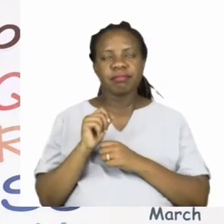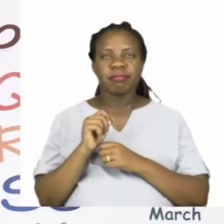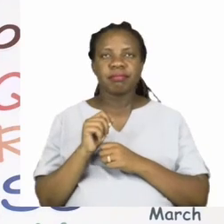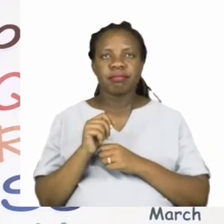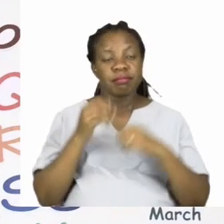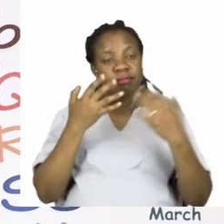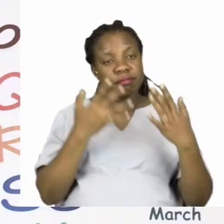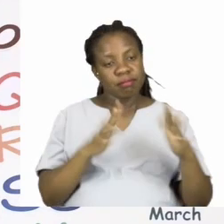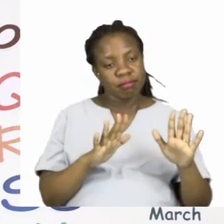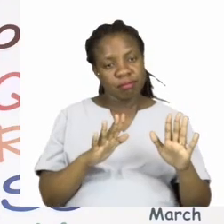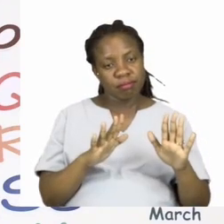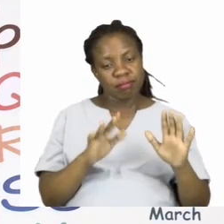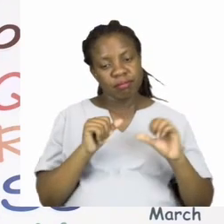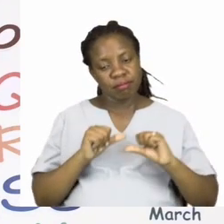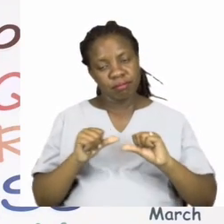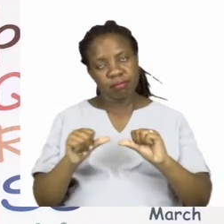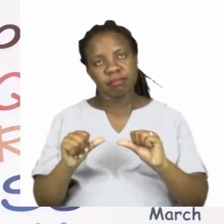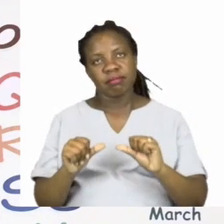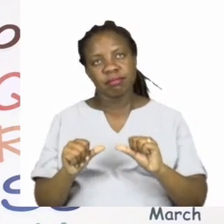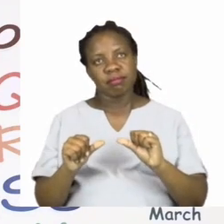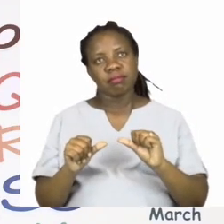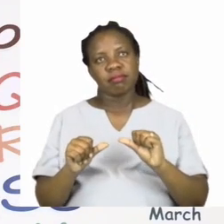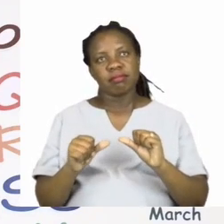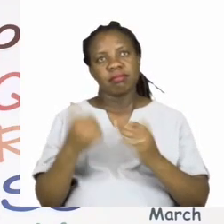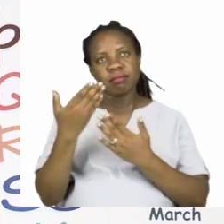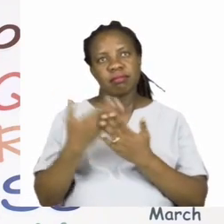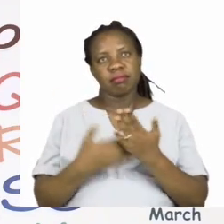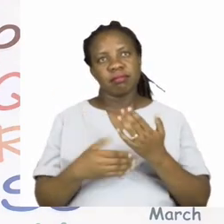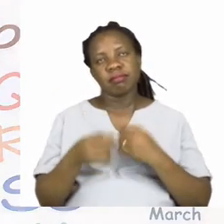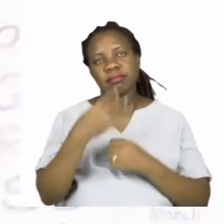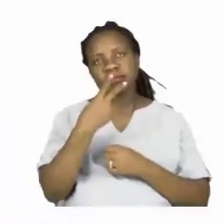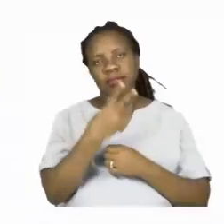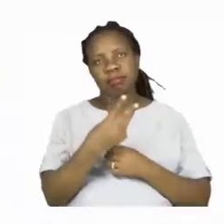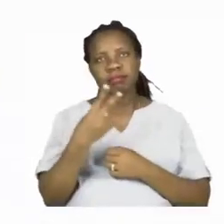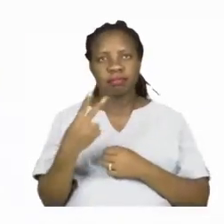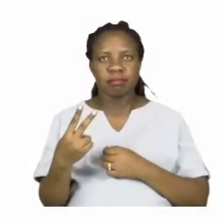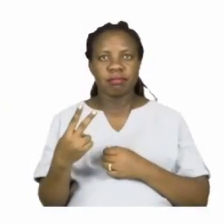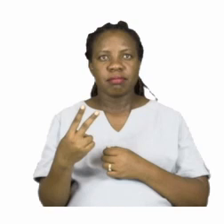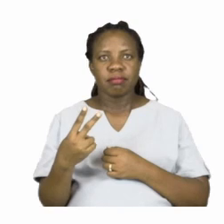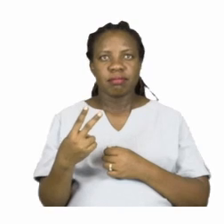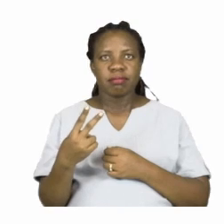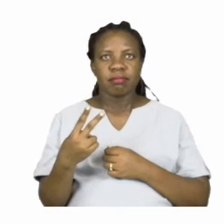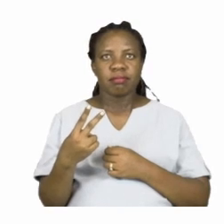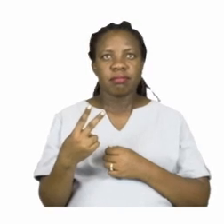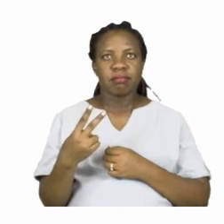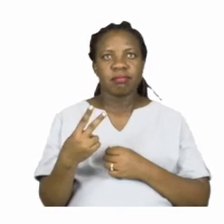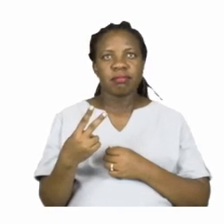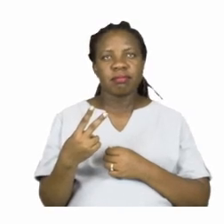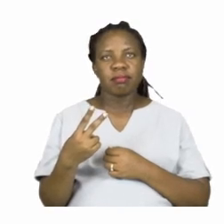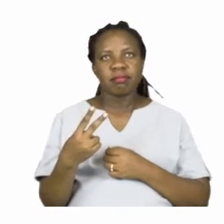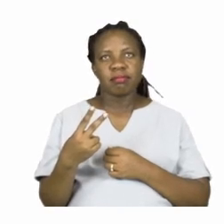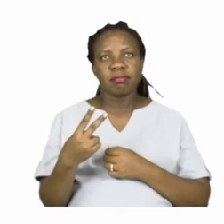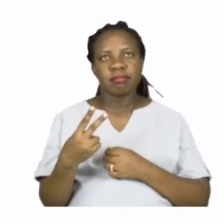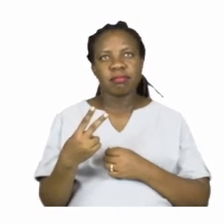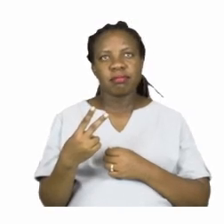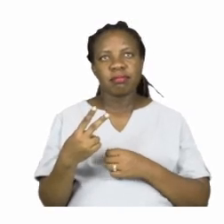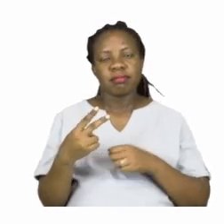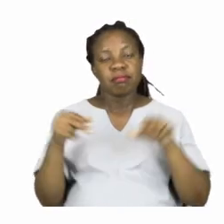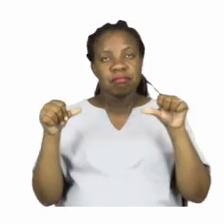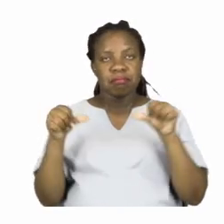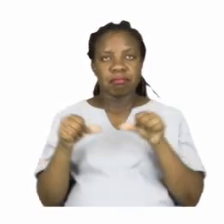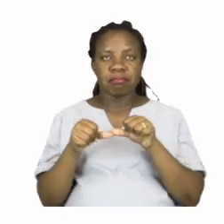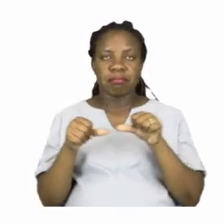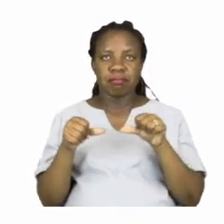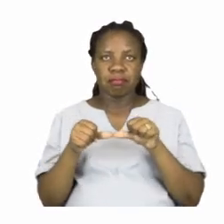that exercise, you can move to the next page, page 22. On page 22, we are going to be doing